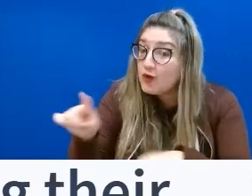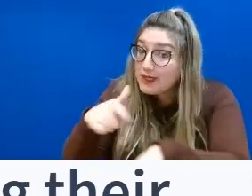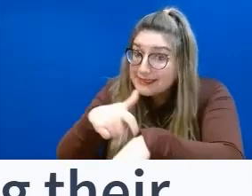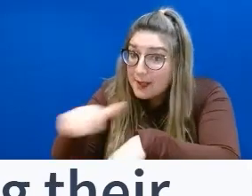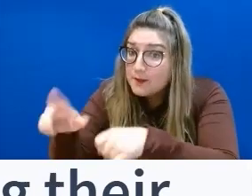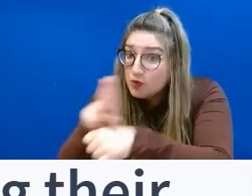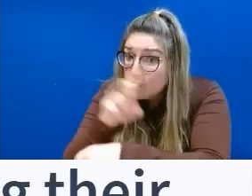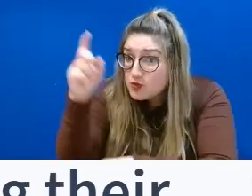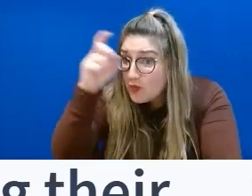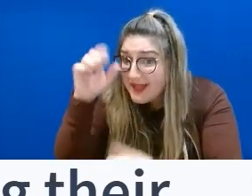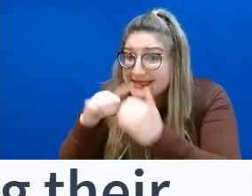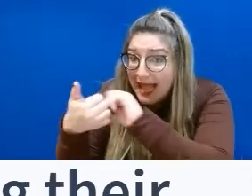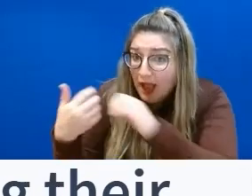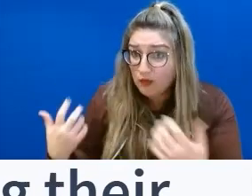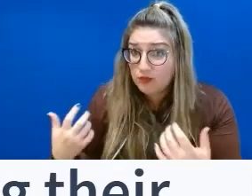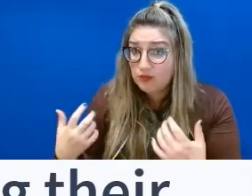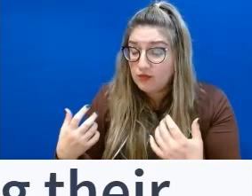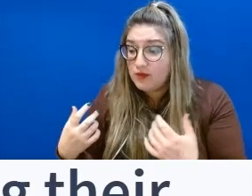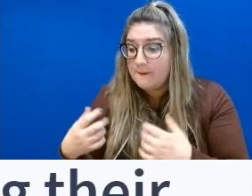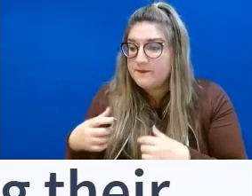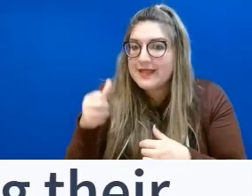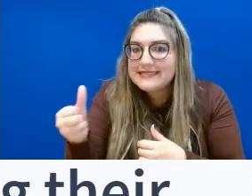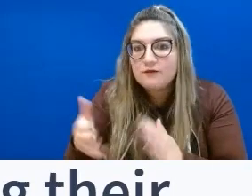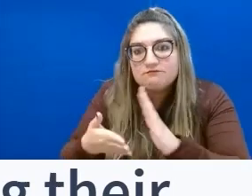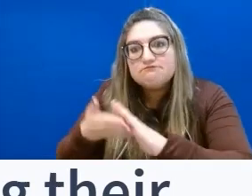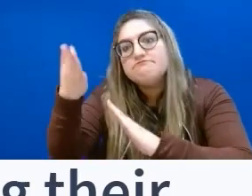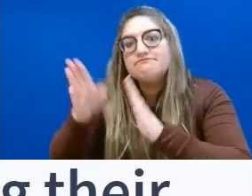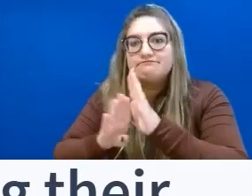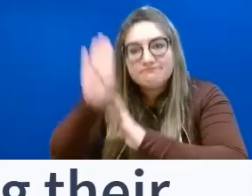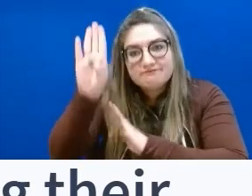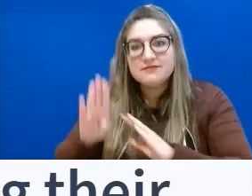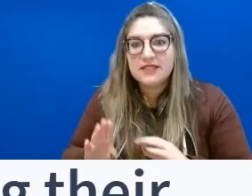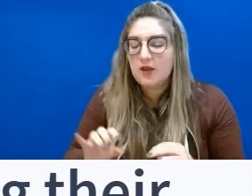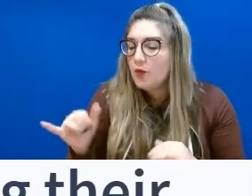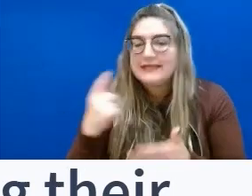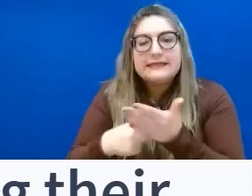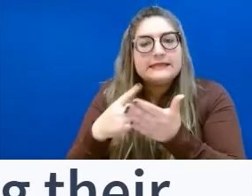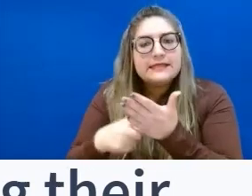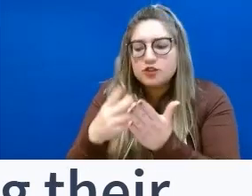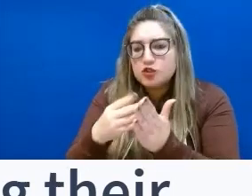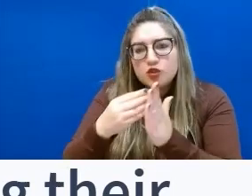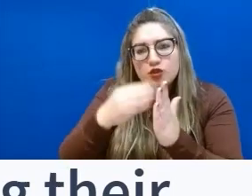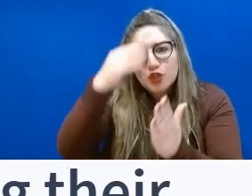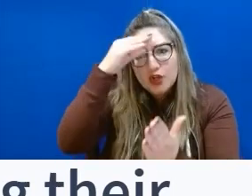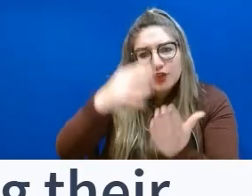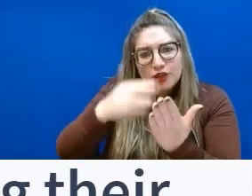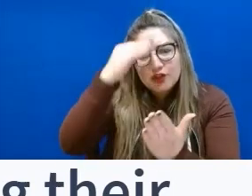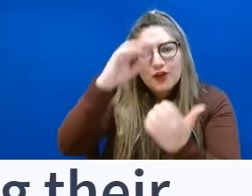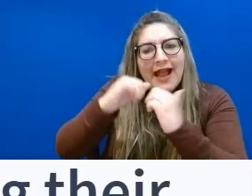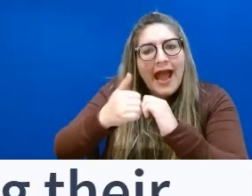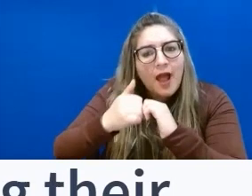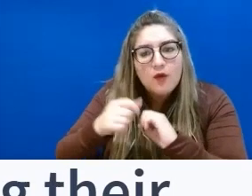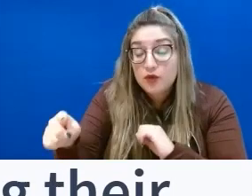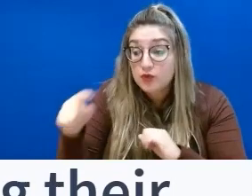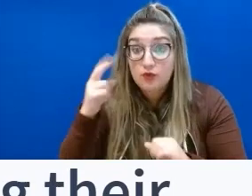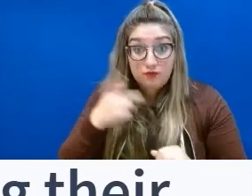can we manage our time better? We even talk about learning skills. Like, what type of learner are you? Are you a visual learner? Is it you hear? Do you have to write it down? Do